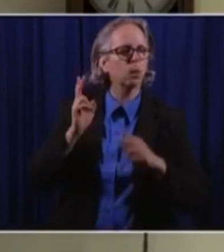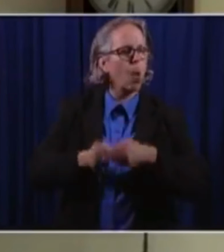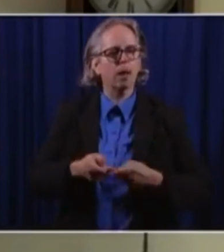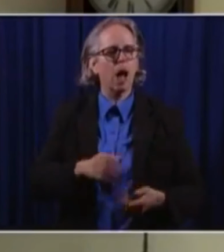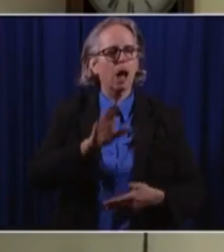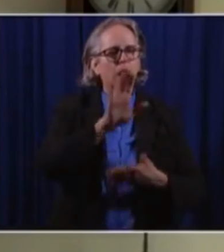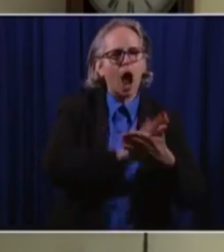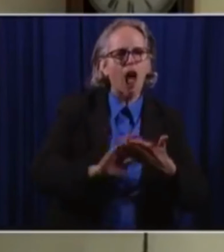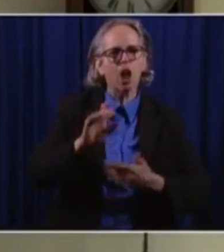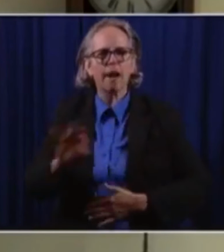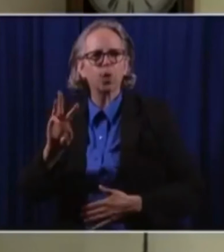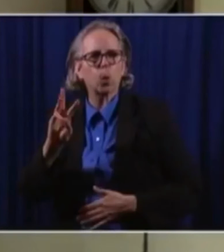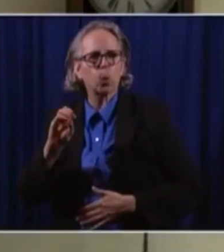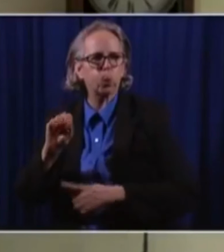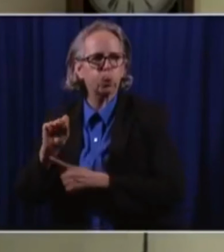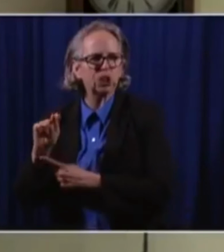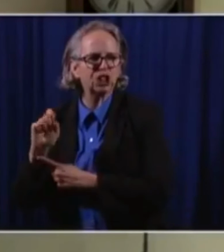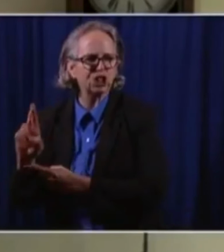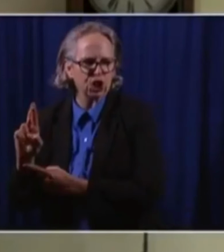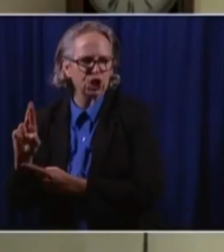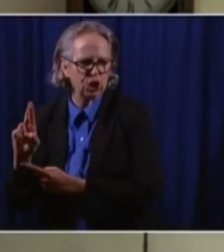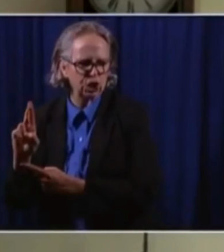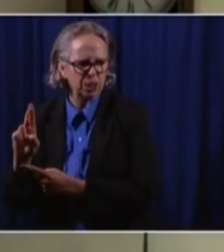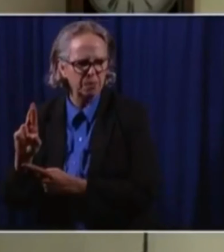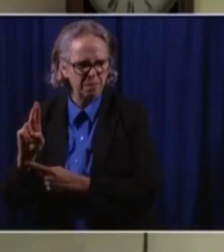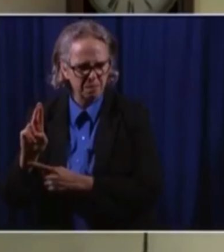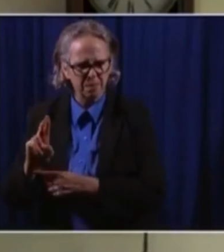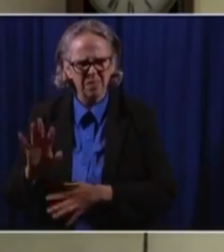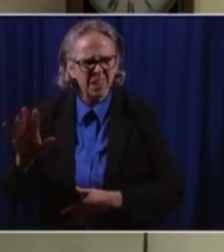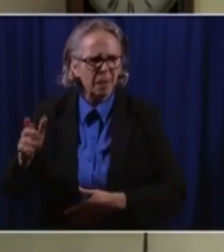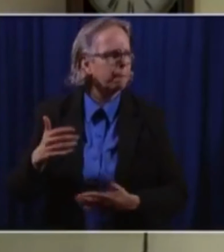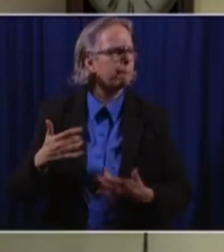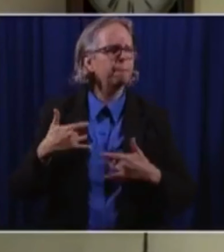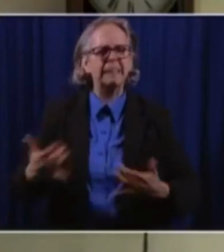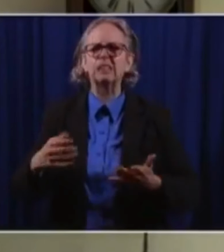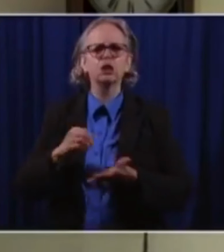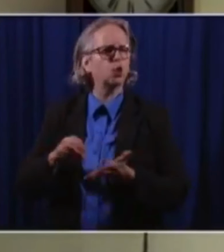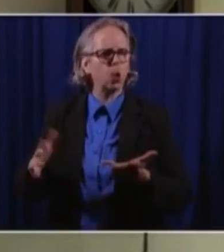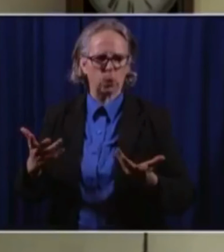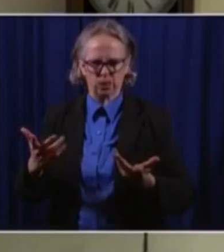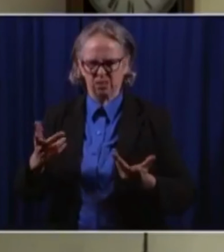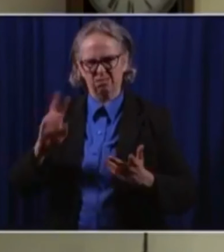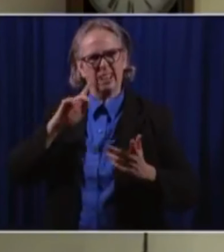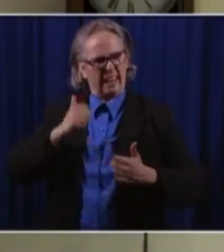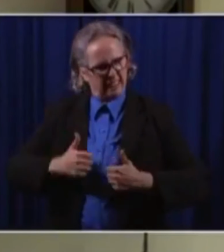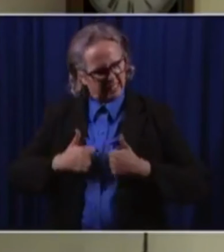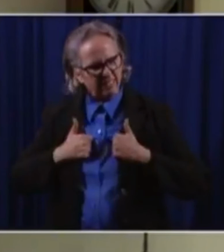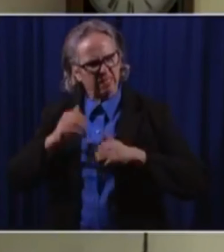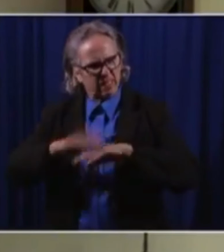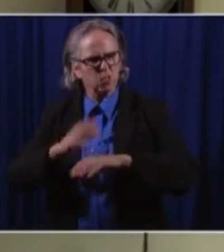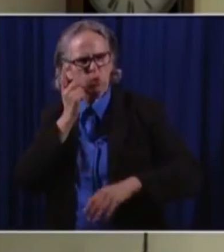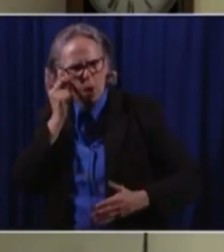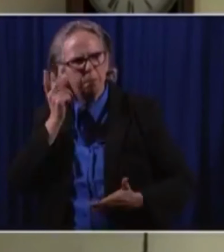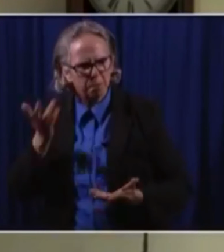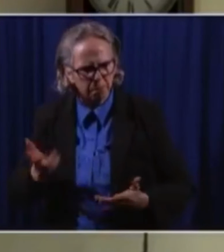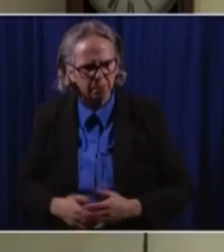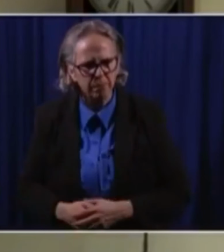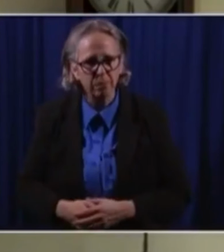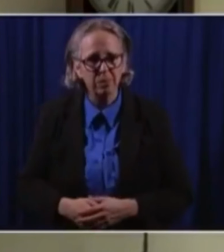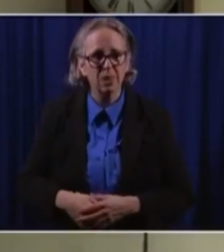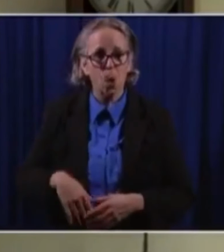predominantly residential. When students arrived on campus, seven of their 1,588